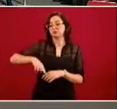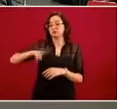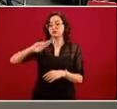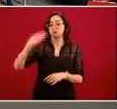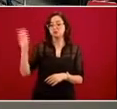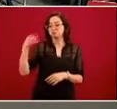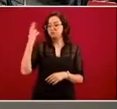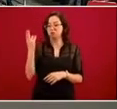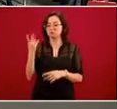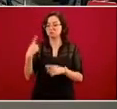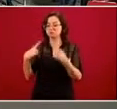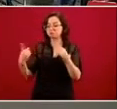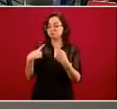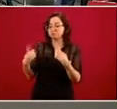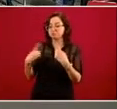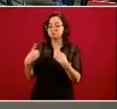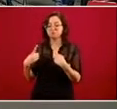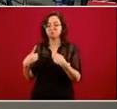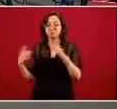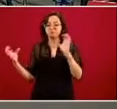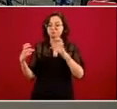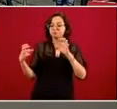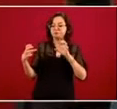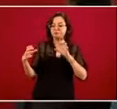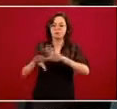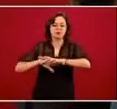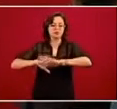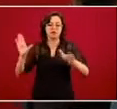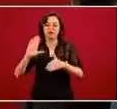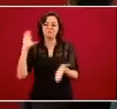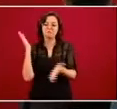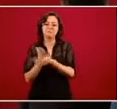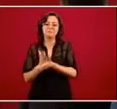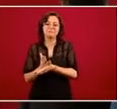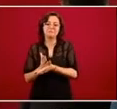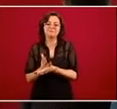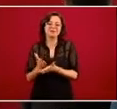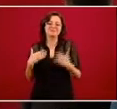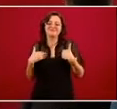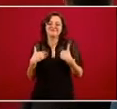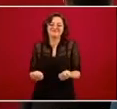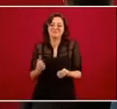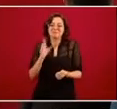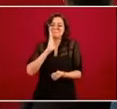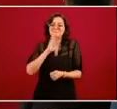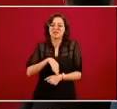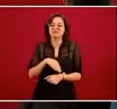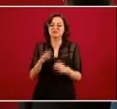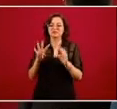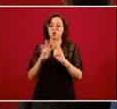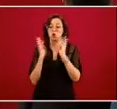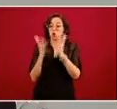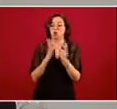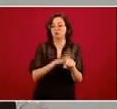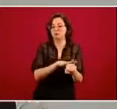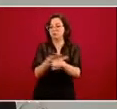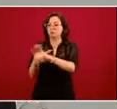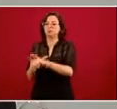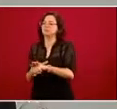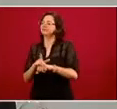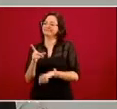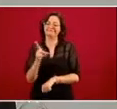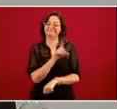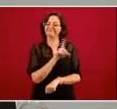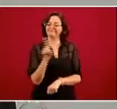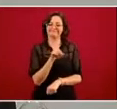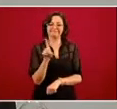he complained about the guidelines? I think that was a matter of misunderstanding, because this was